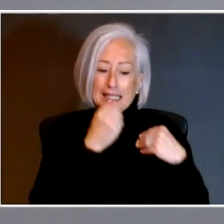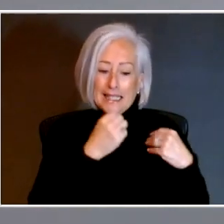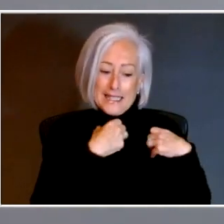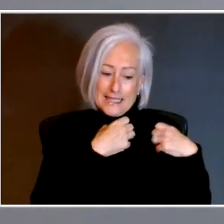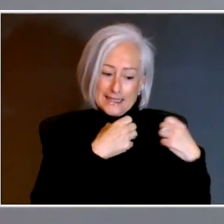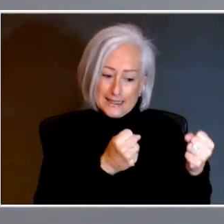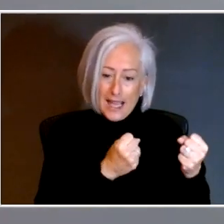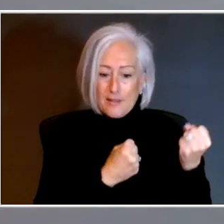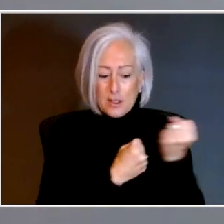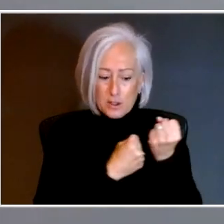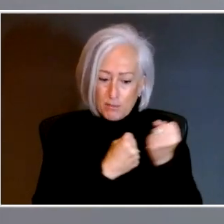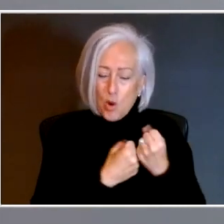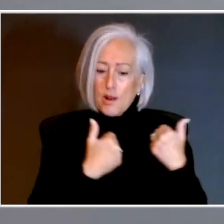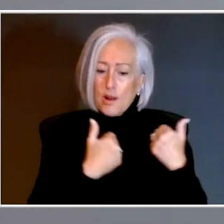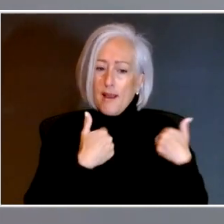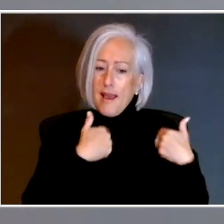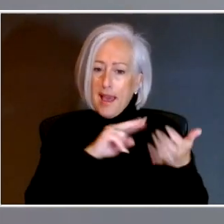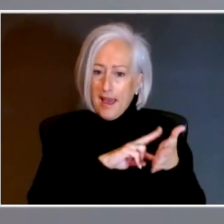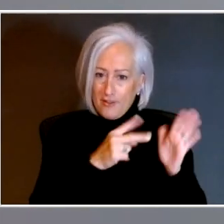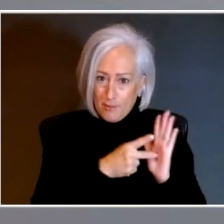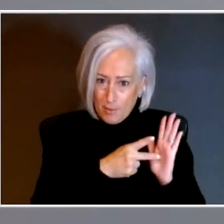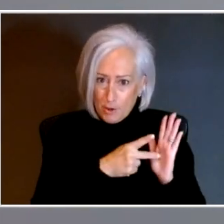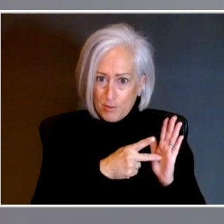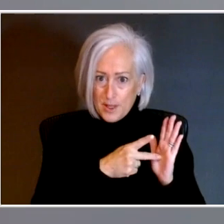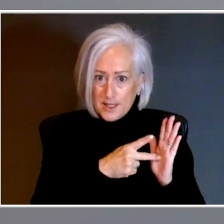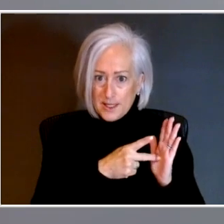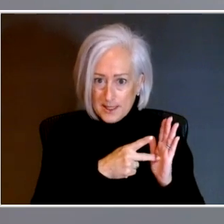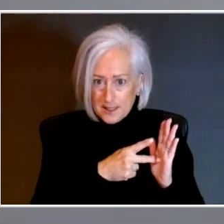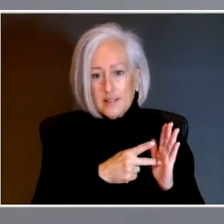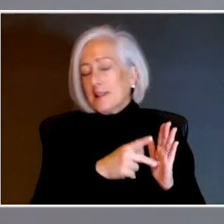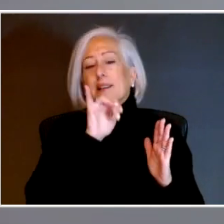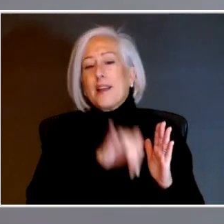supported, there's purpose behind it, and ultimately